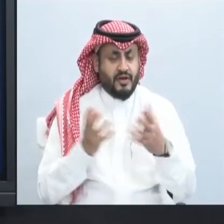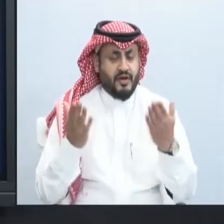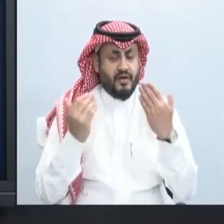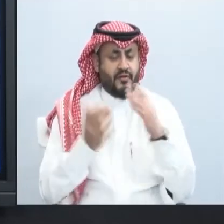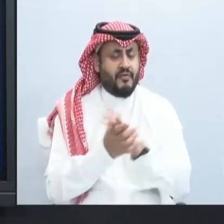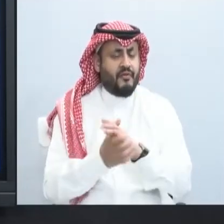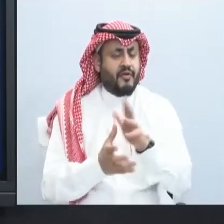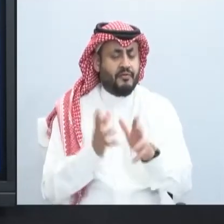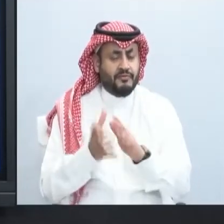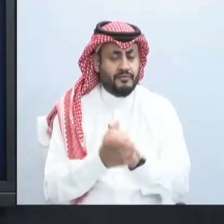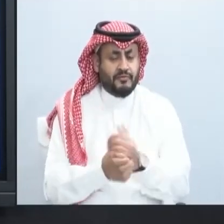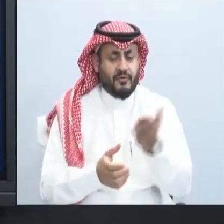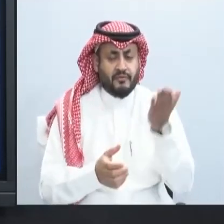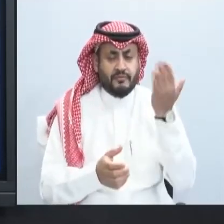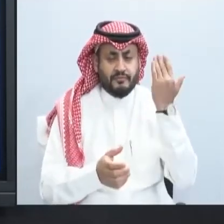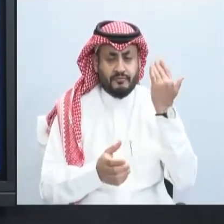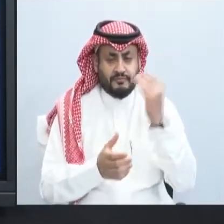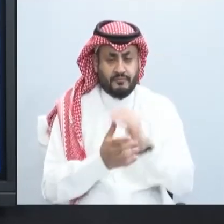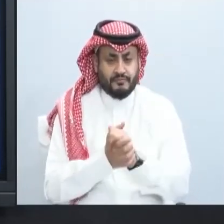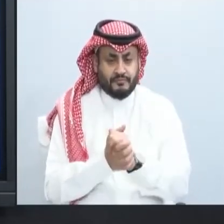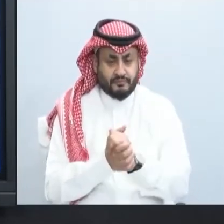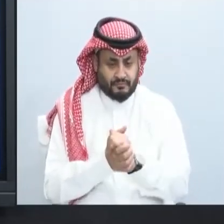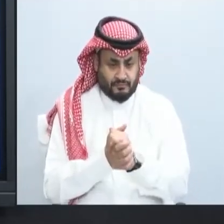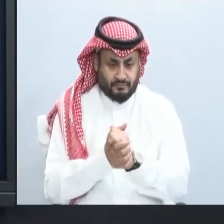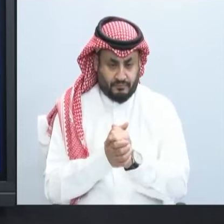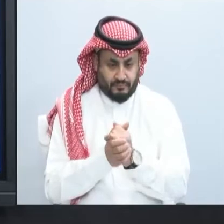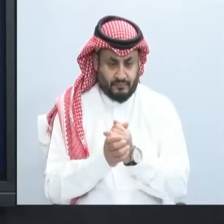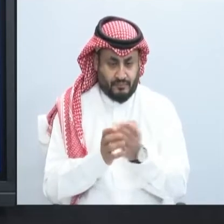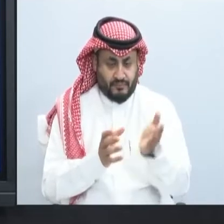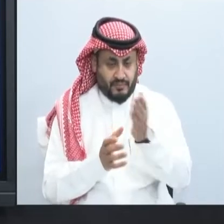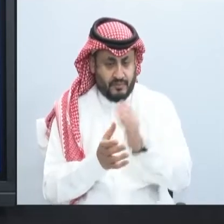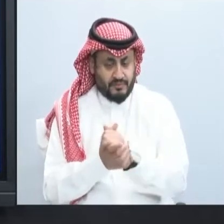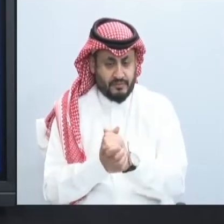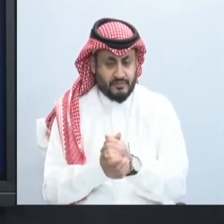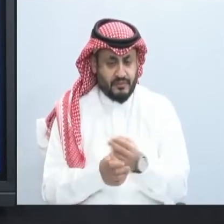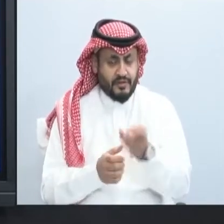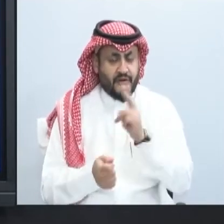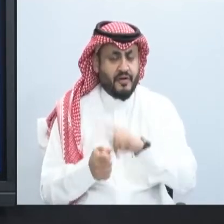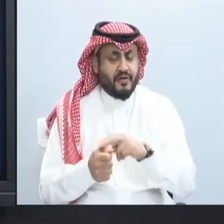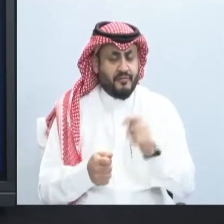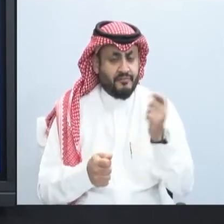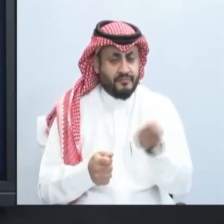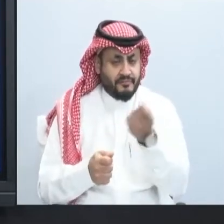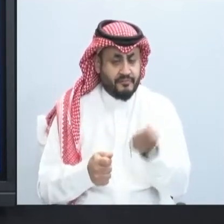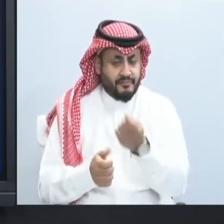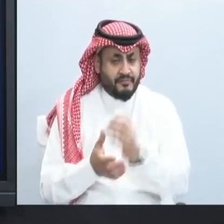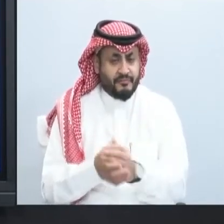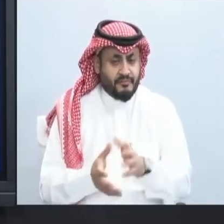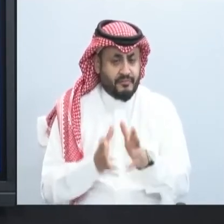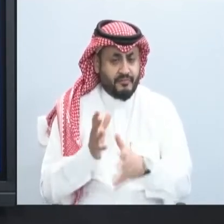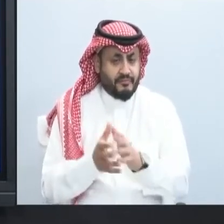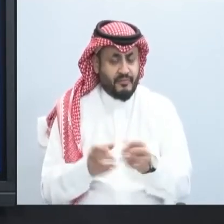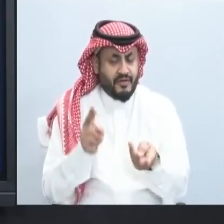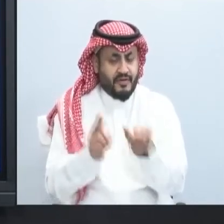to Khalid in the past, and also we try to rewrite this story, but